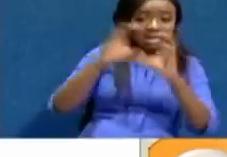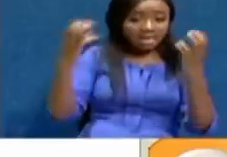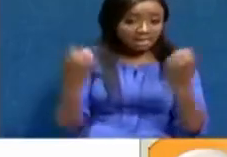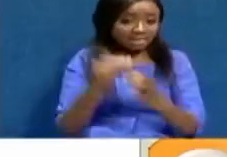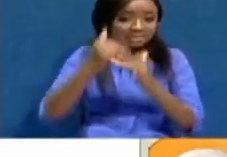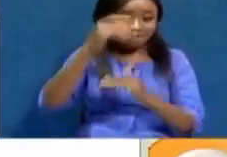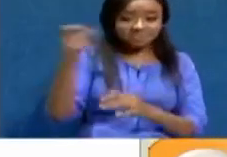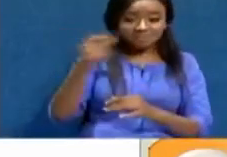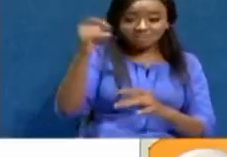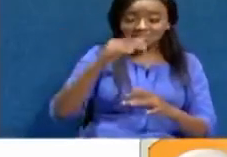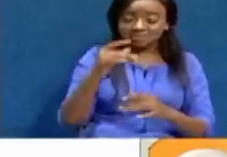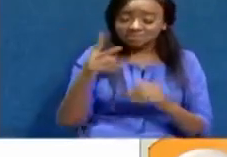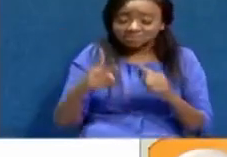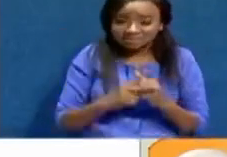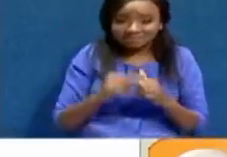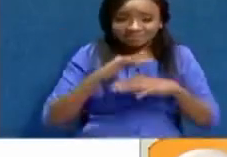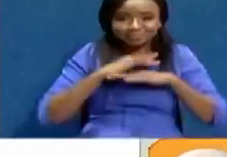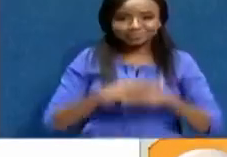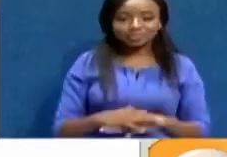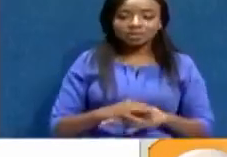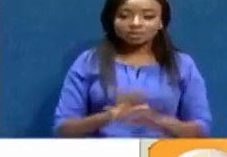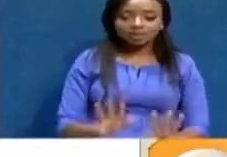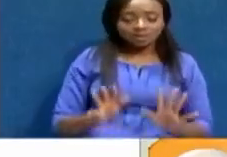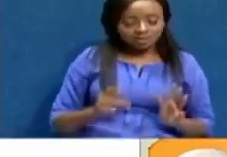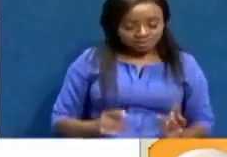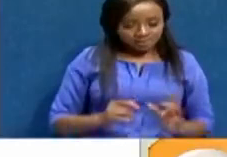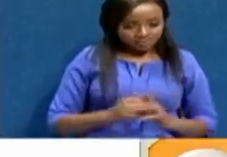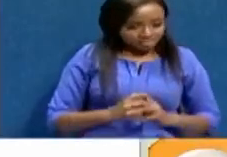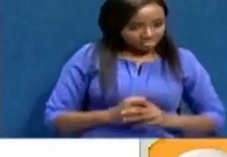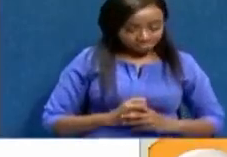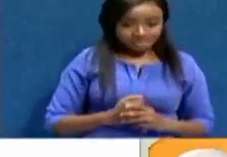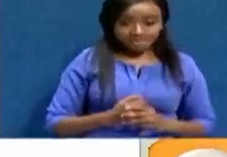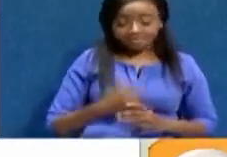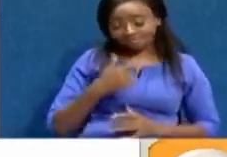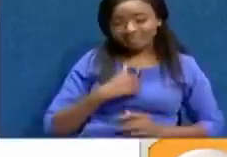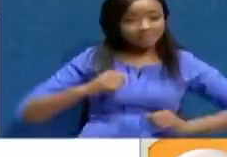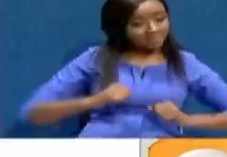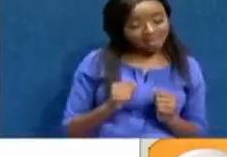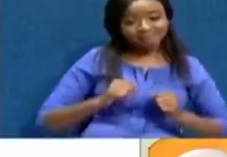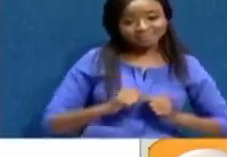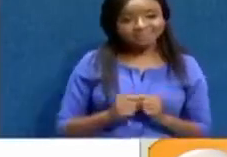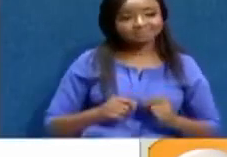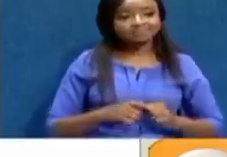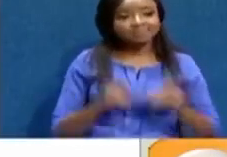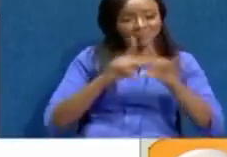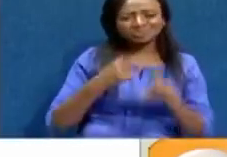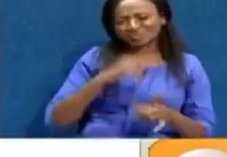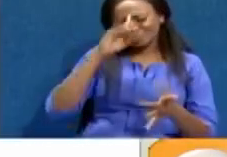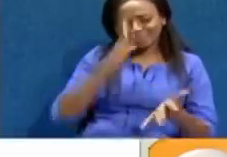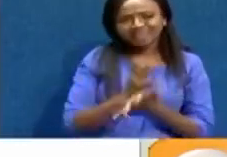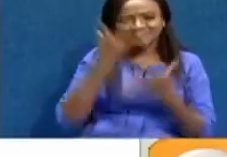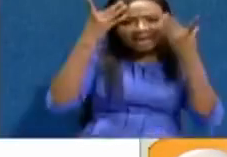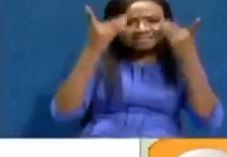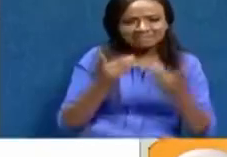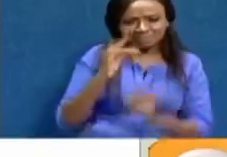a seven-month hiatus. I was delighted they did, and I still believe it was the right decision.